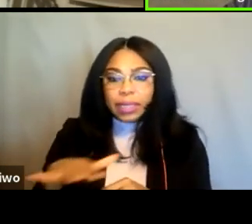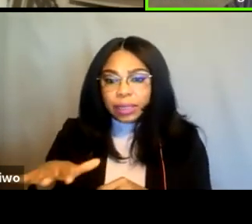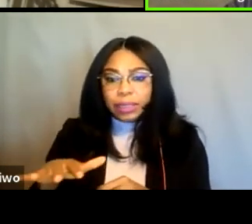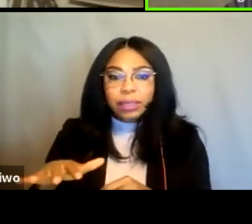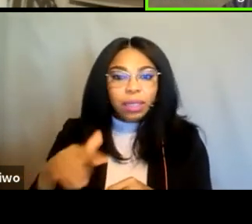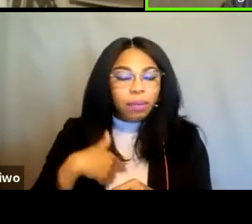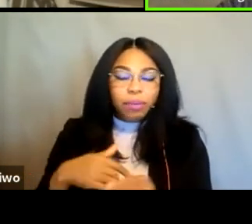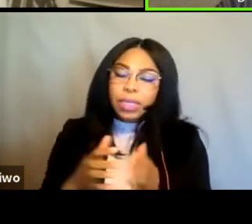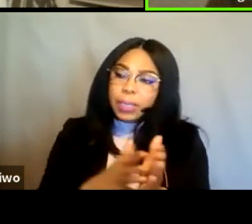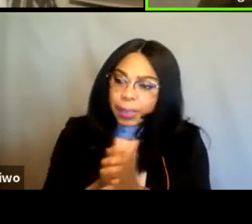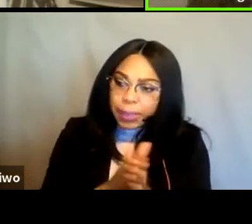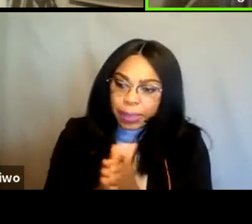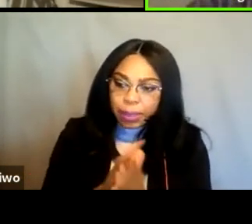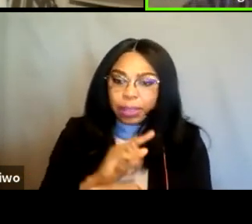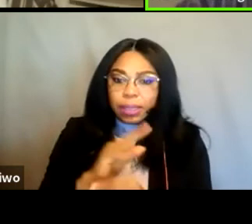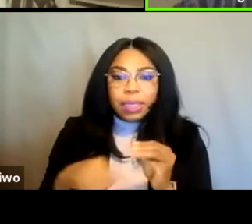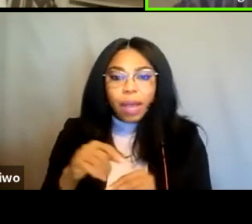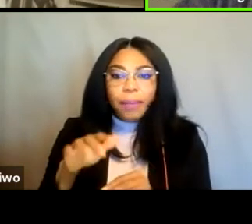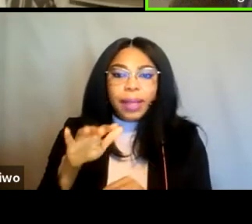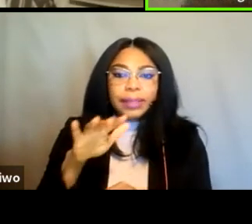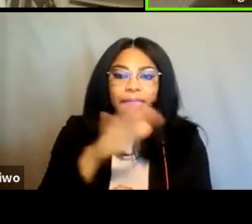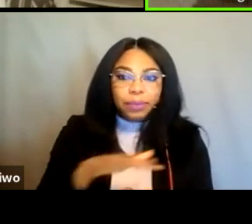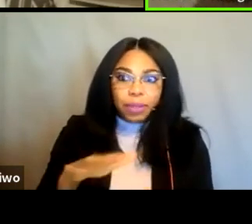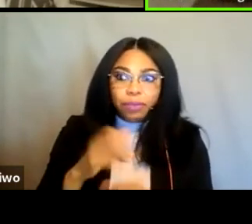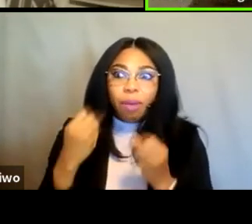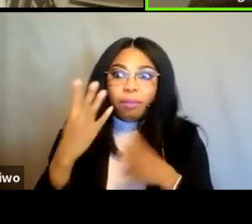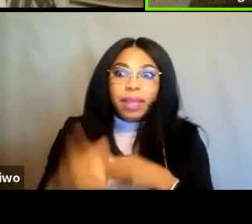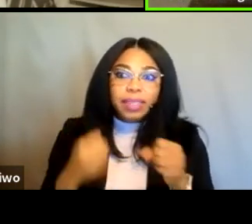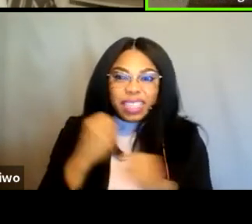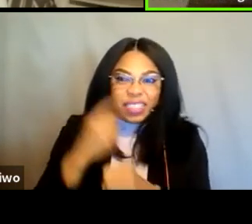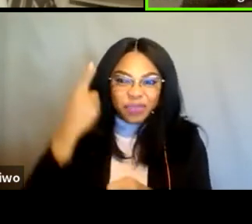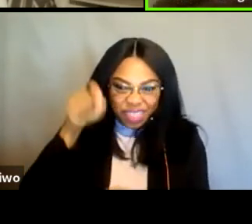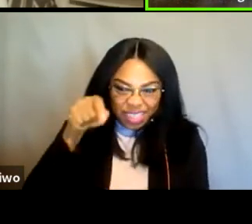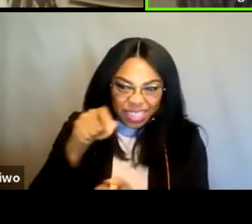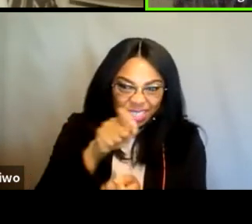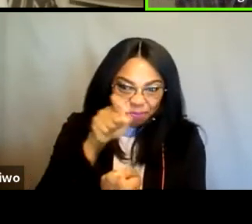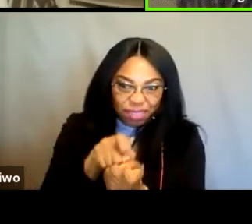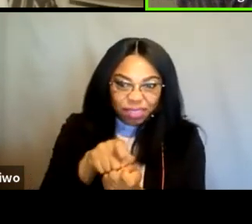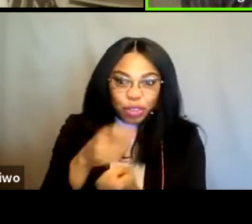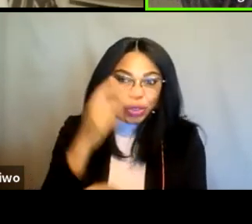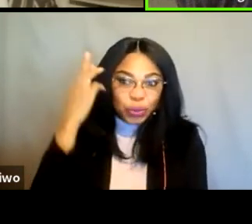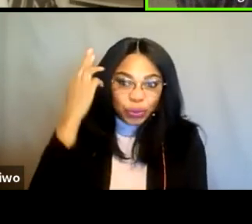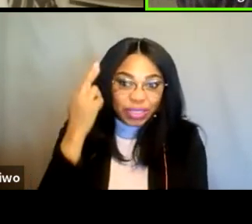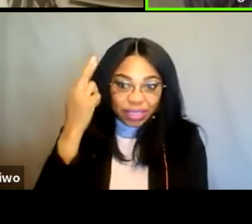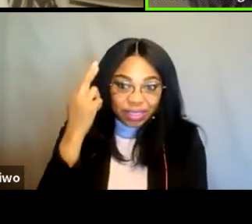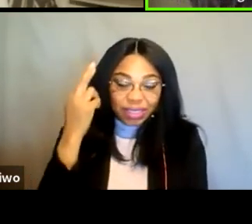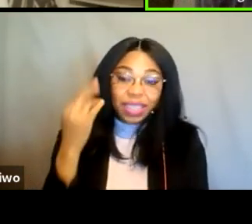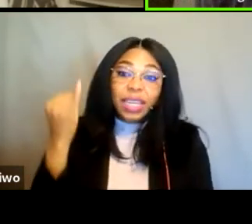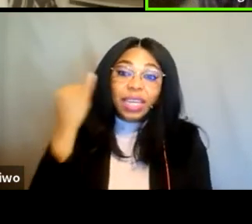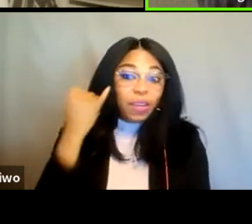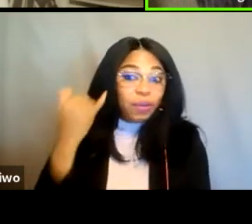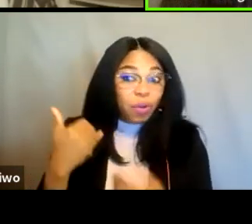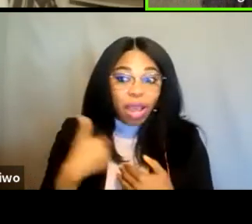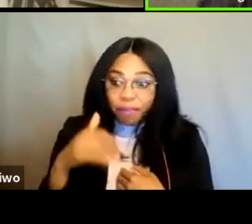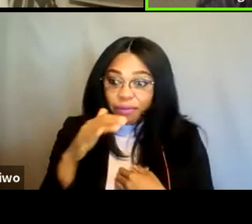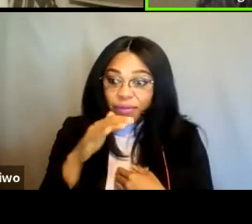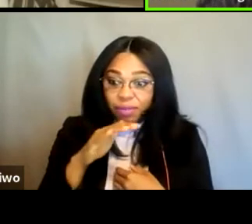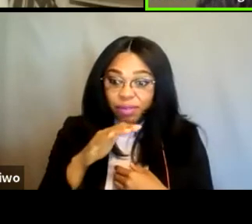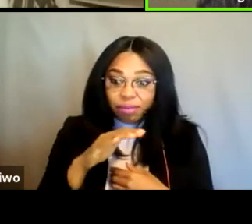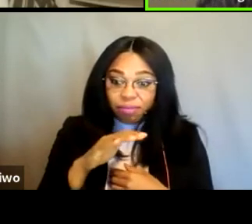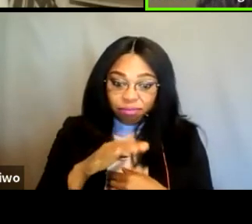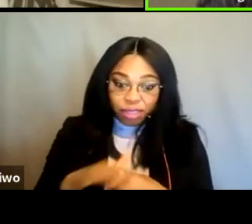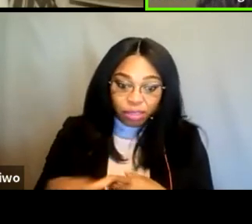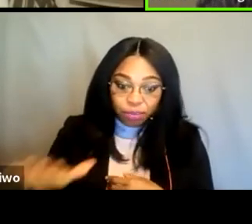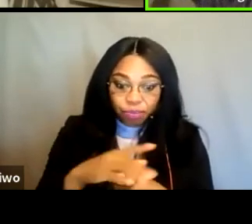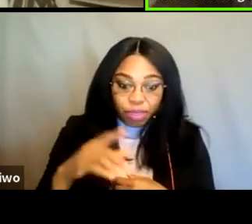very passionate about space for many years for this particular reason, that if we do not have a place where